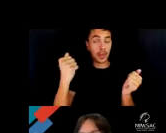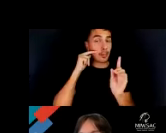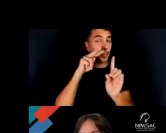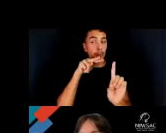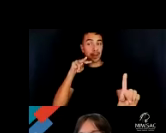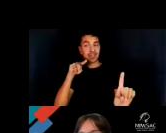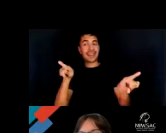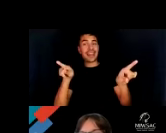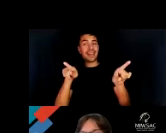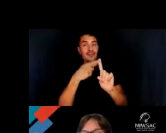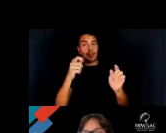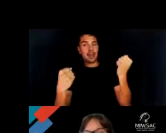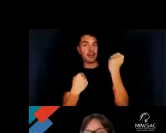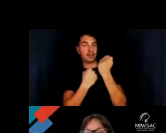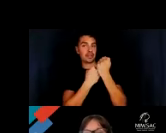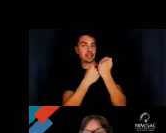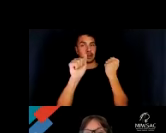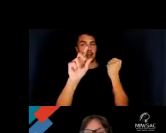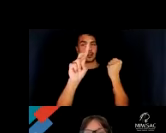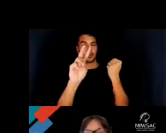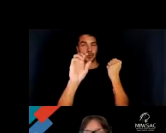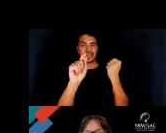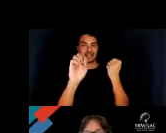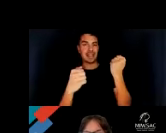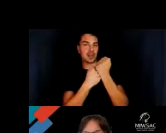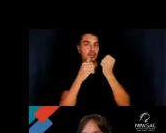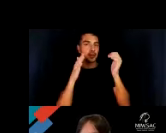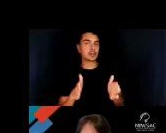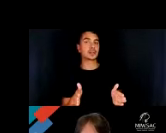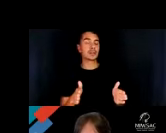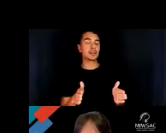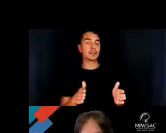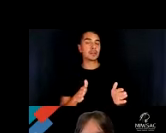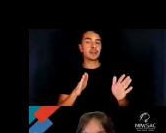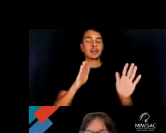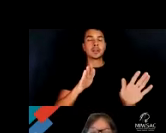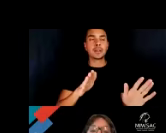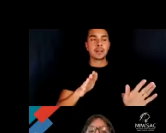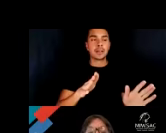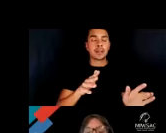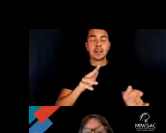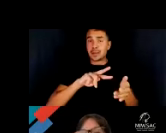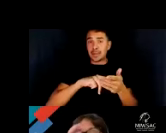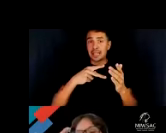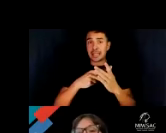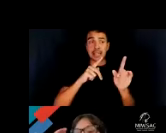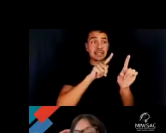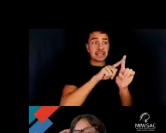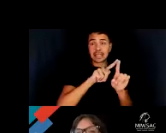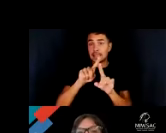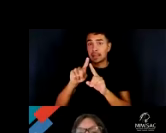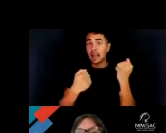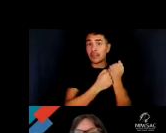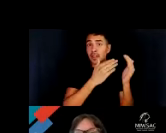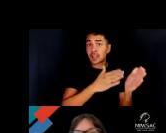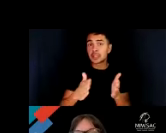advocate. And that doesn't mean that there aren't different types of advocates, right? Like as mental health professionals,